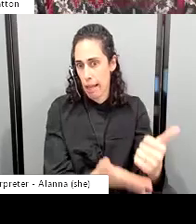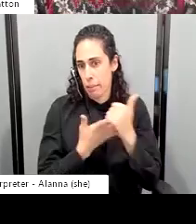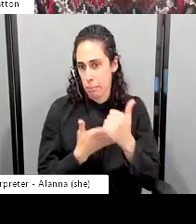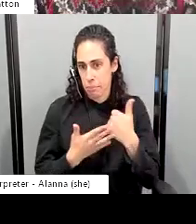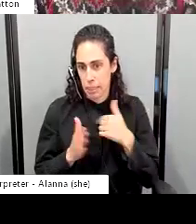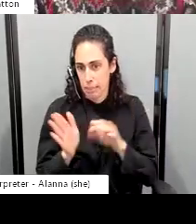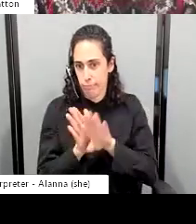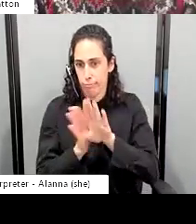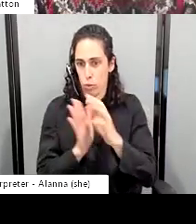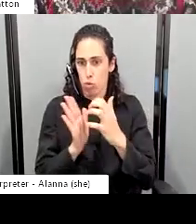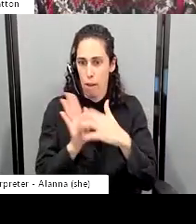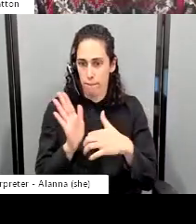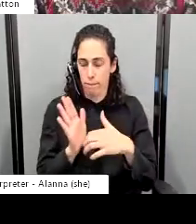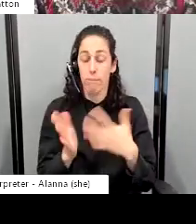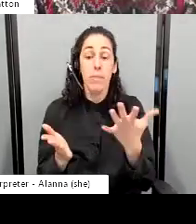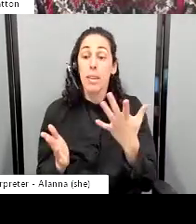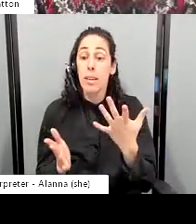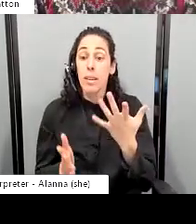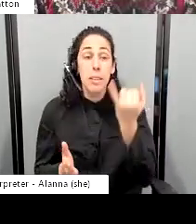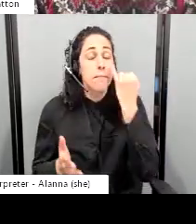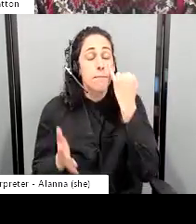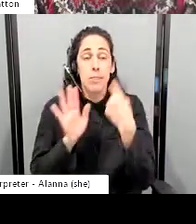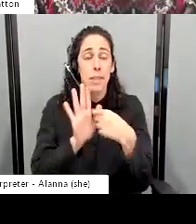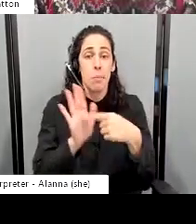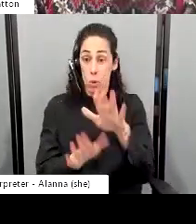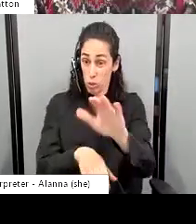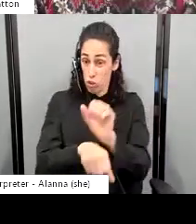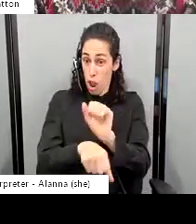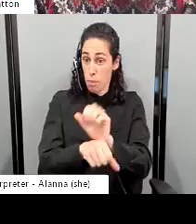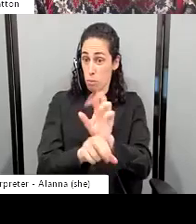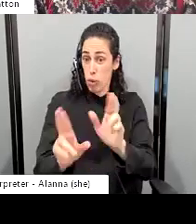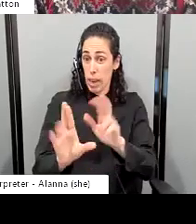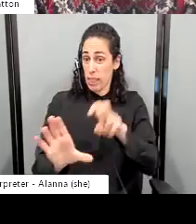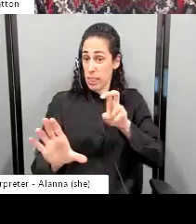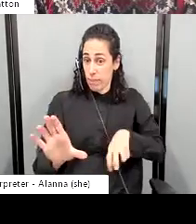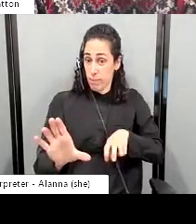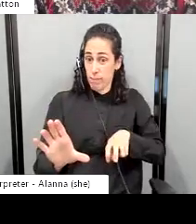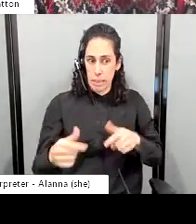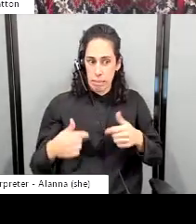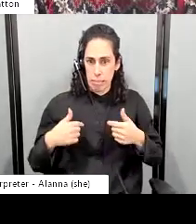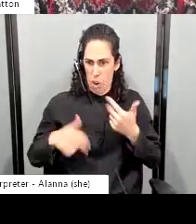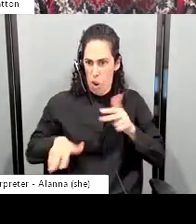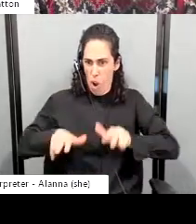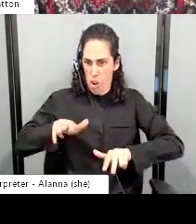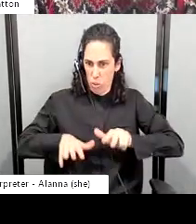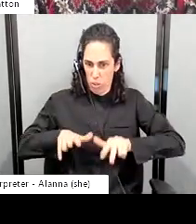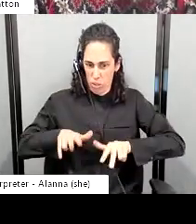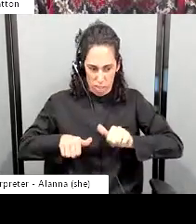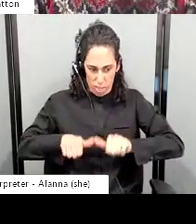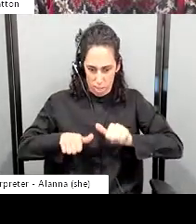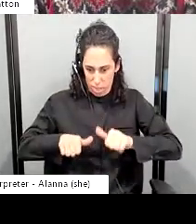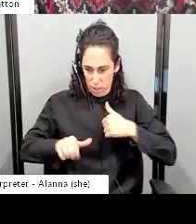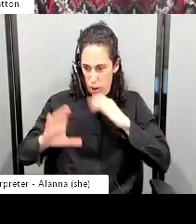But ChatGPT could do it for you. And Phil can show you some examples, but let us know if that's something that you might be interested in. Or